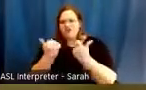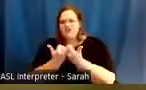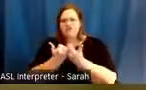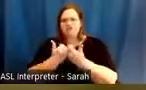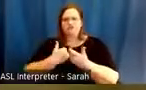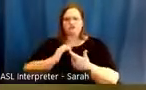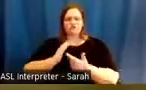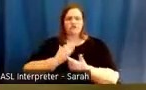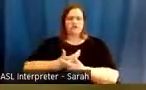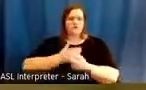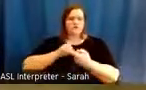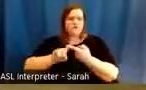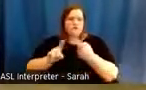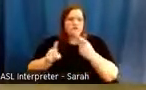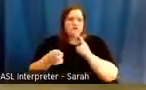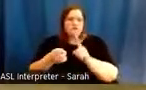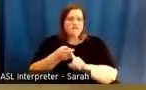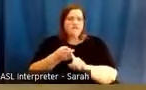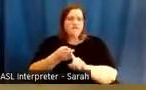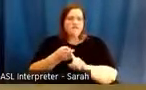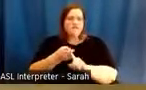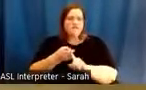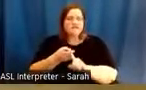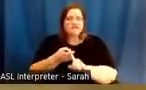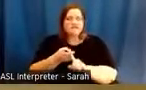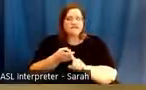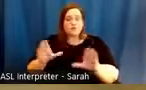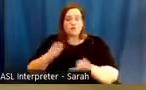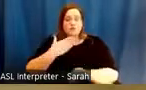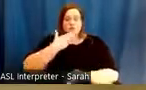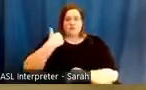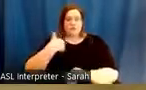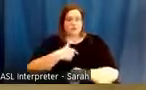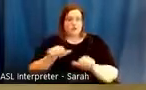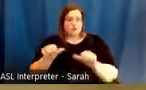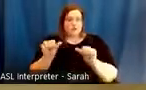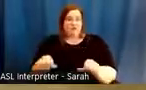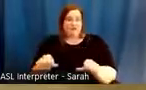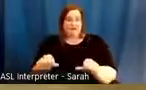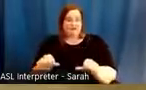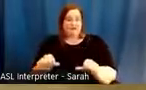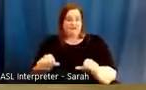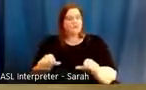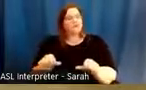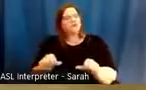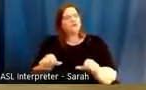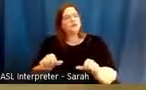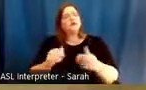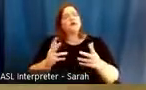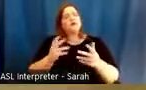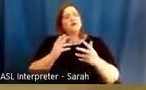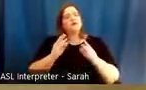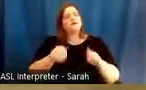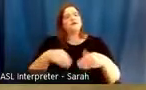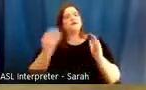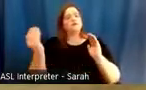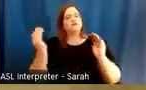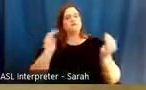friends, and do the best we can. But I wanted to give you an